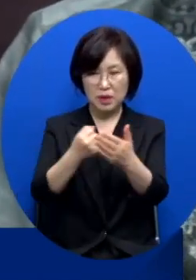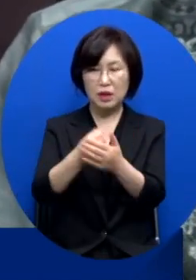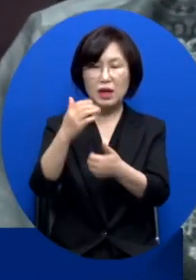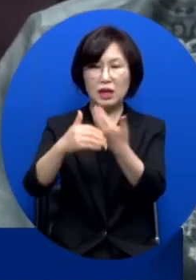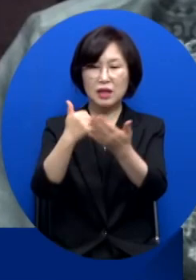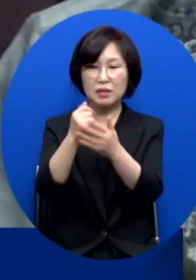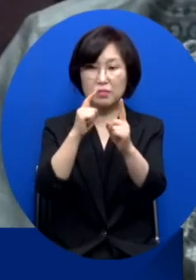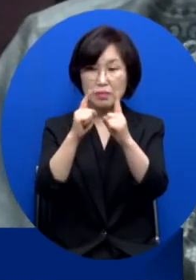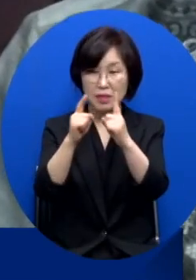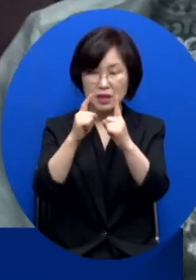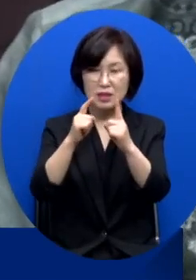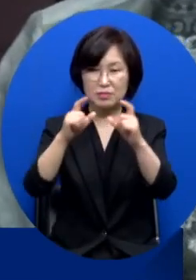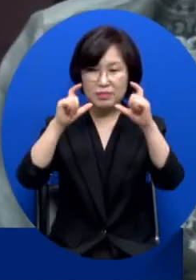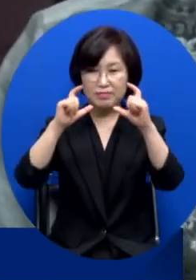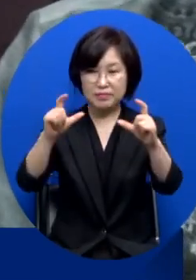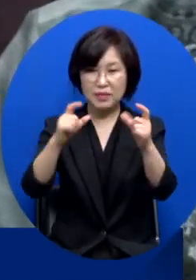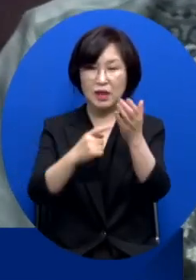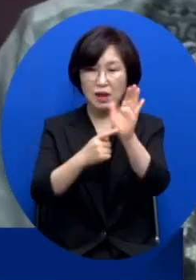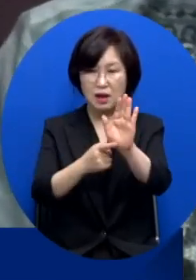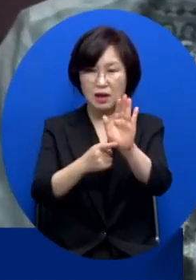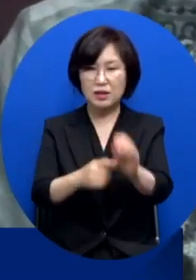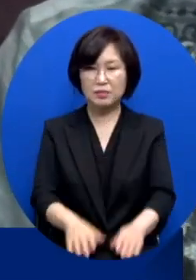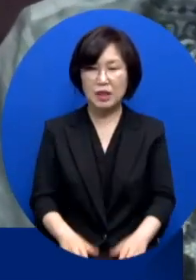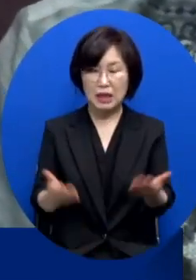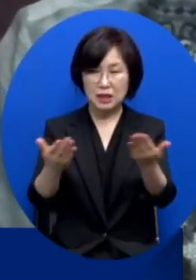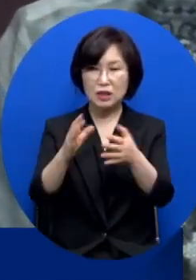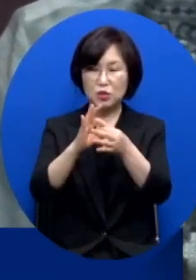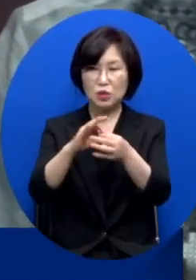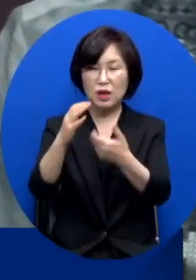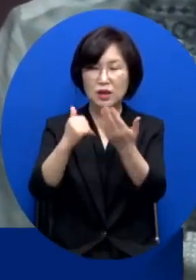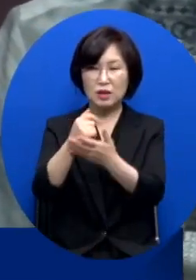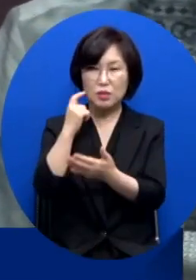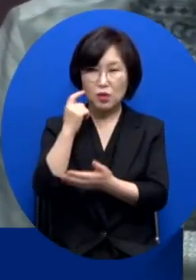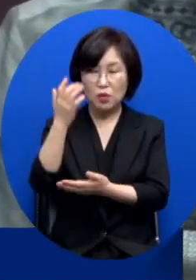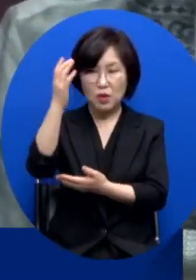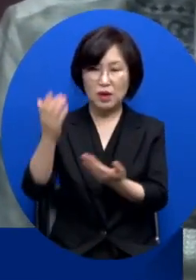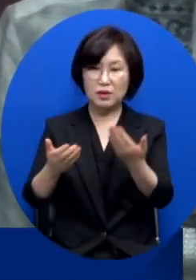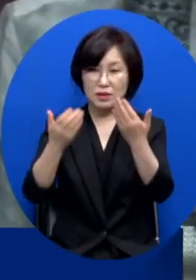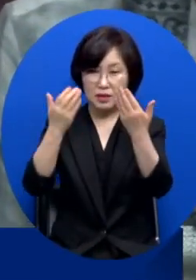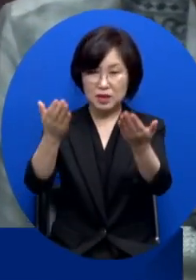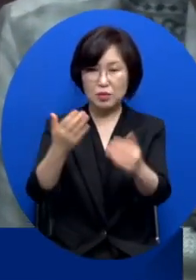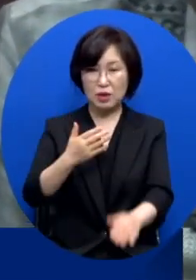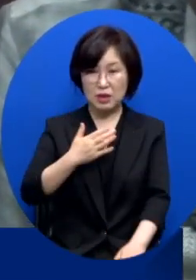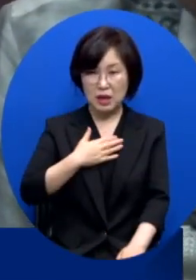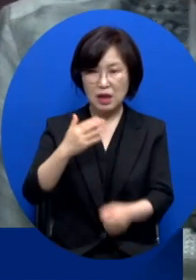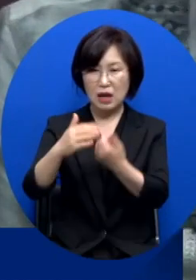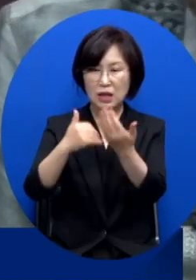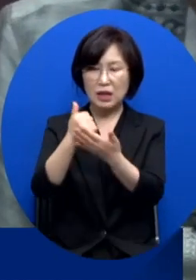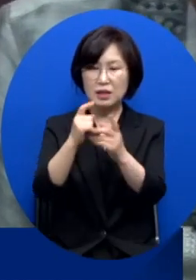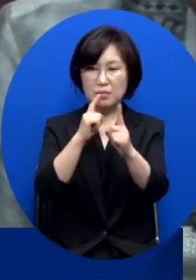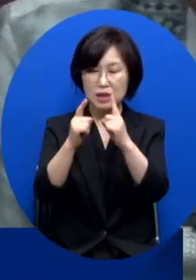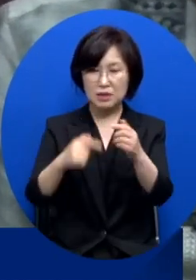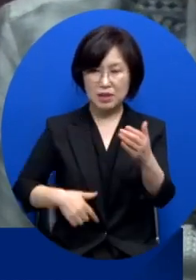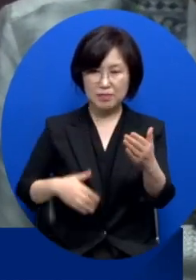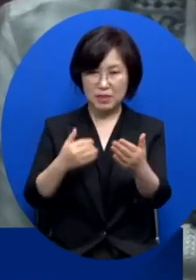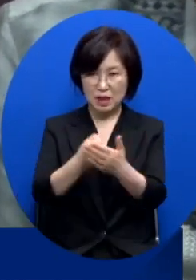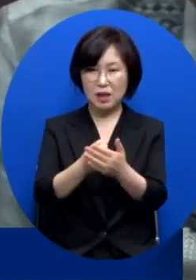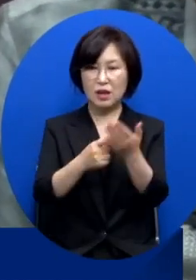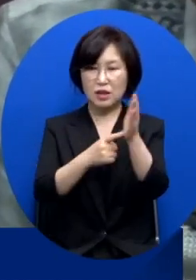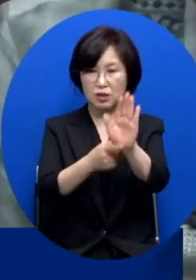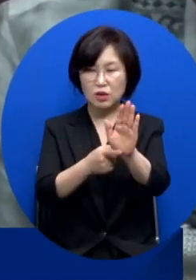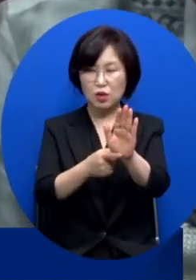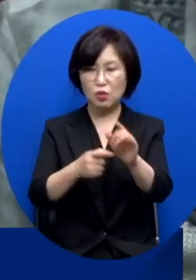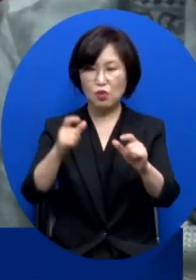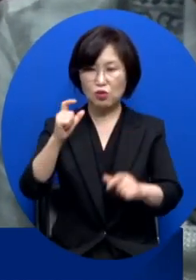God boldly into the world so that we can bring more souls into the kingdom of heaven. So may the Lord